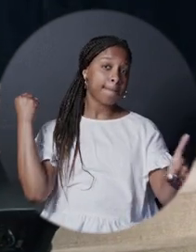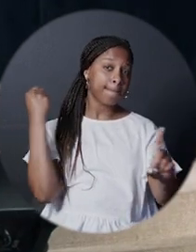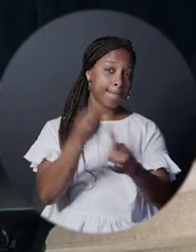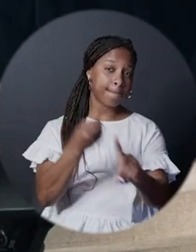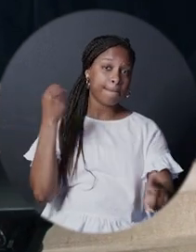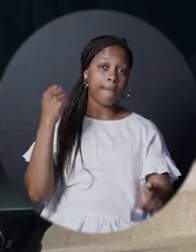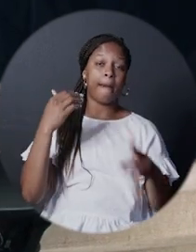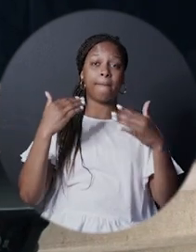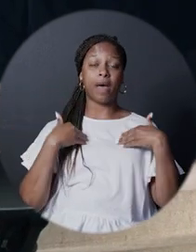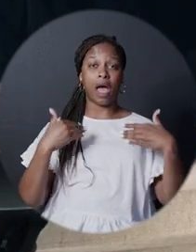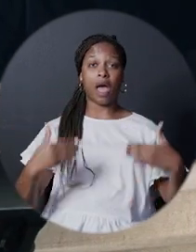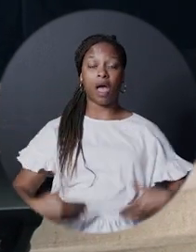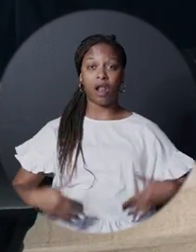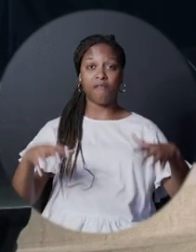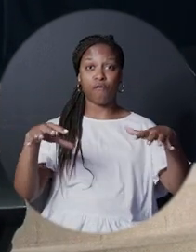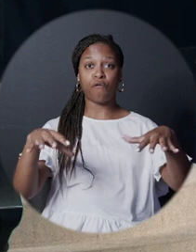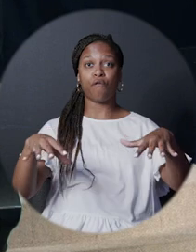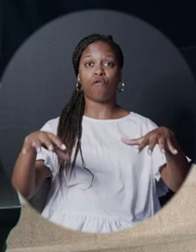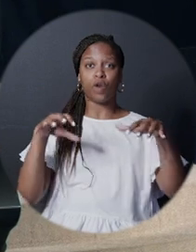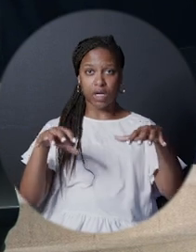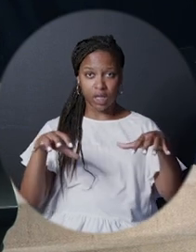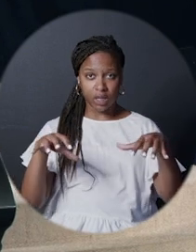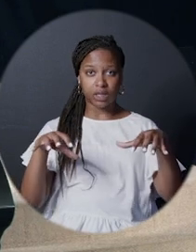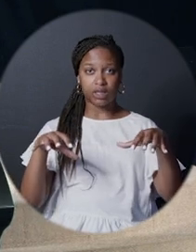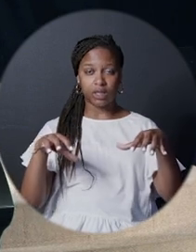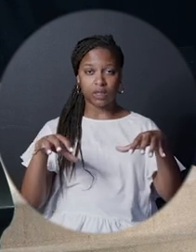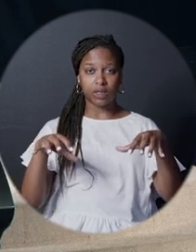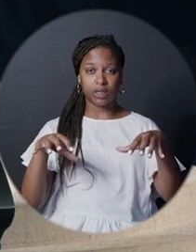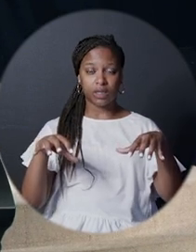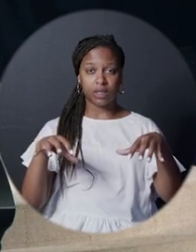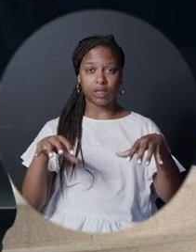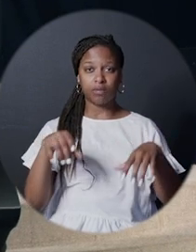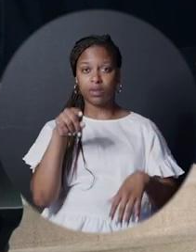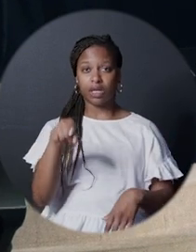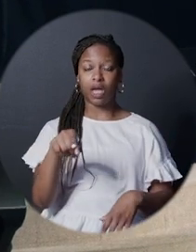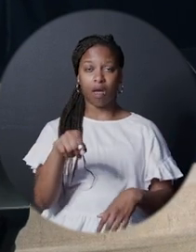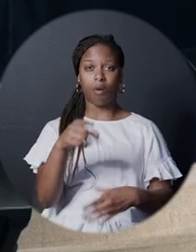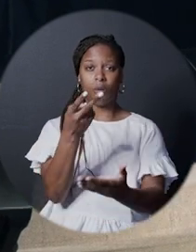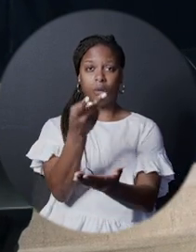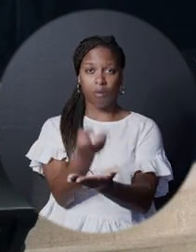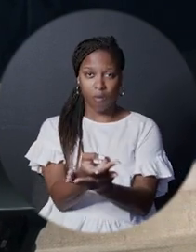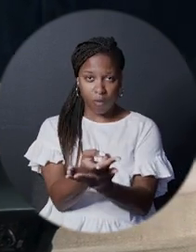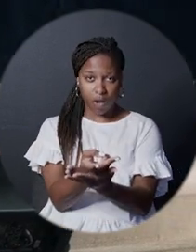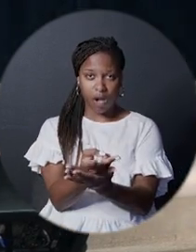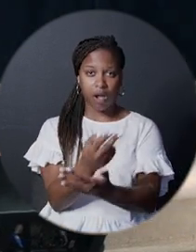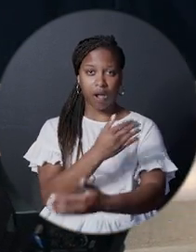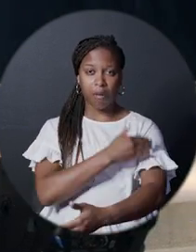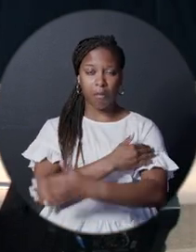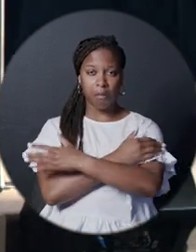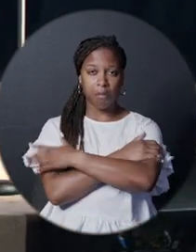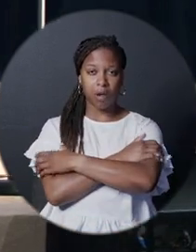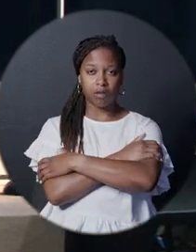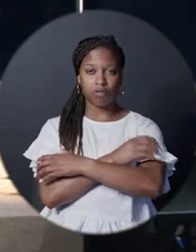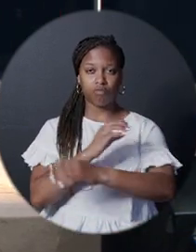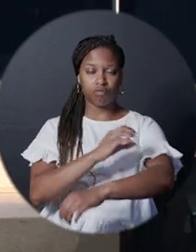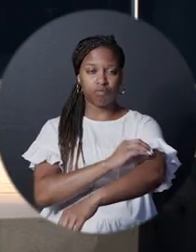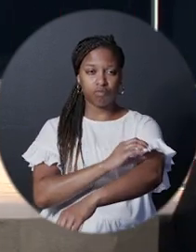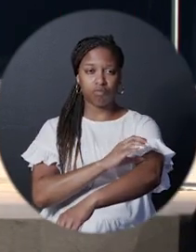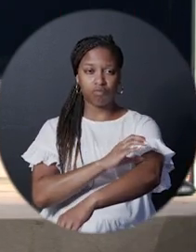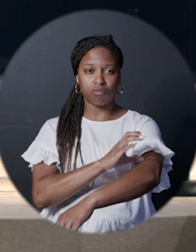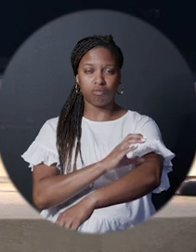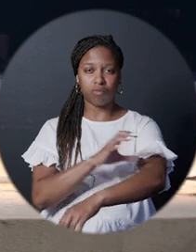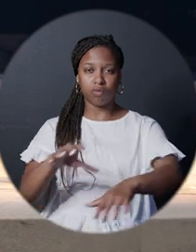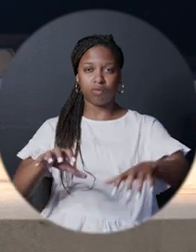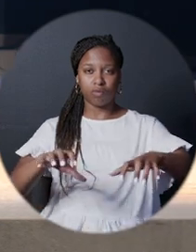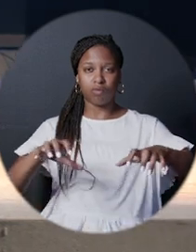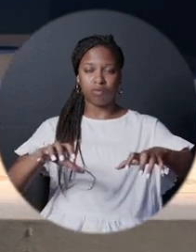somebody get knocked out, their body freezes in a position. Even when they're on the ground, their muscles tense